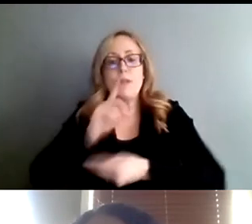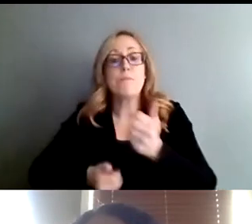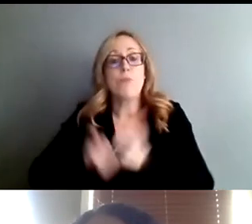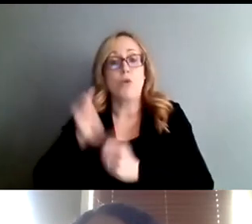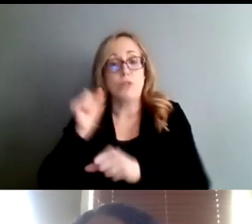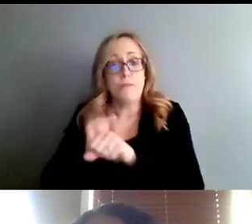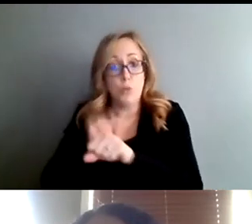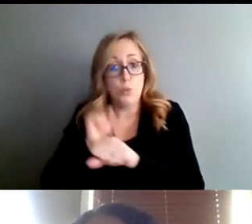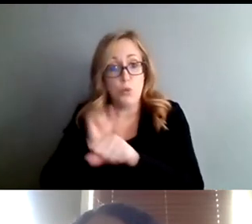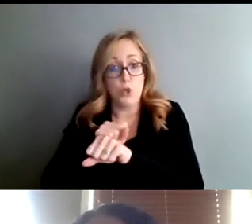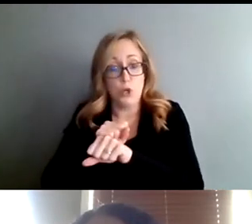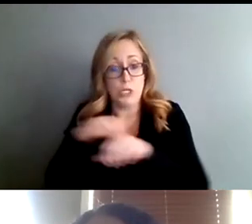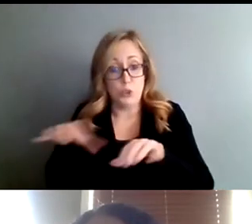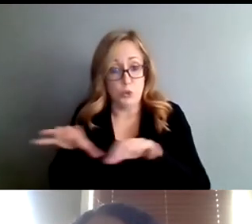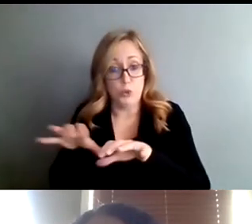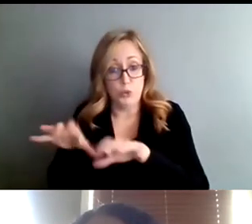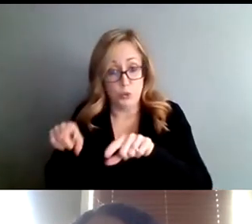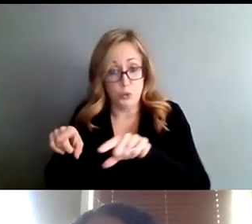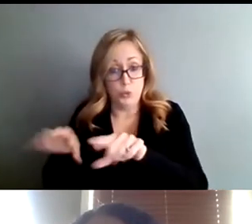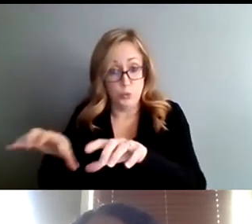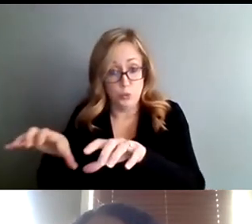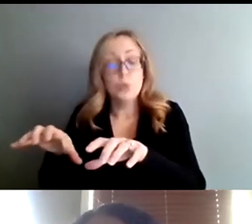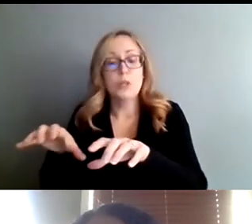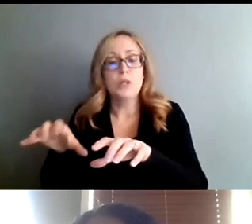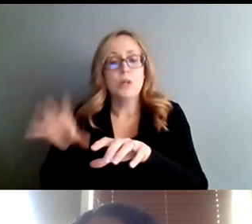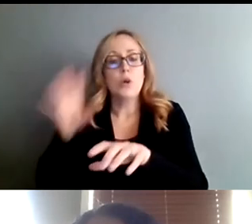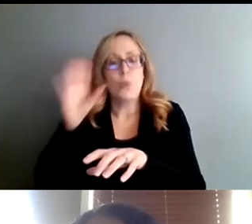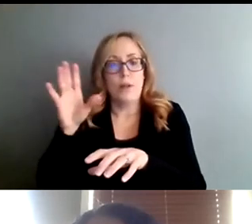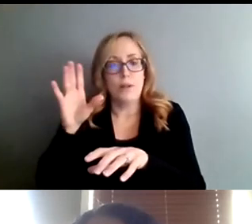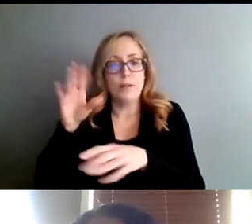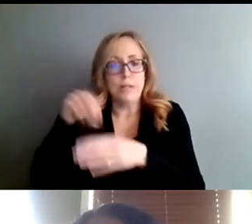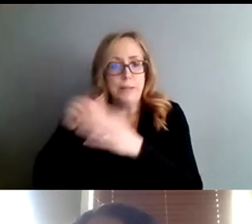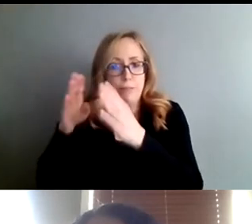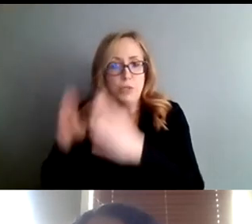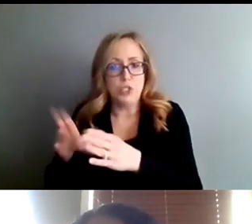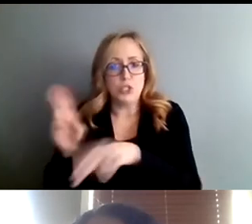be provided to students in person would be completed using their